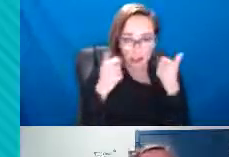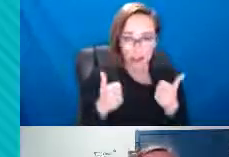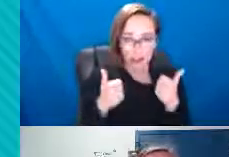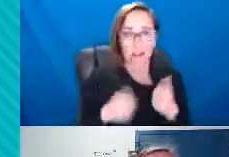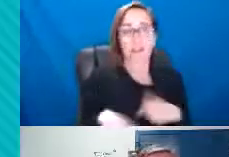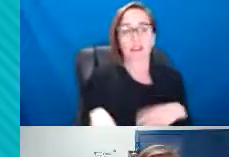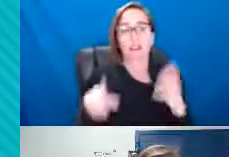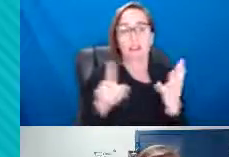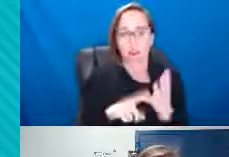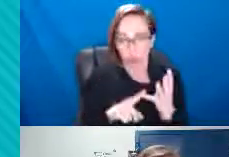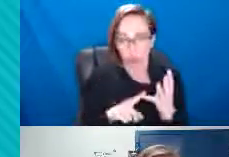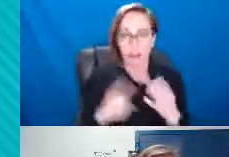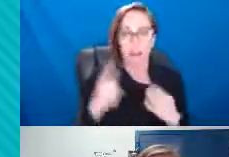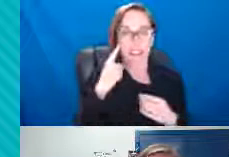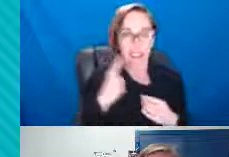and blind.